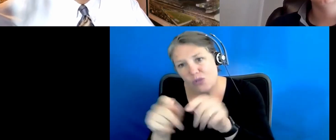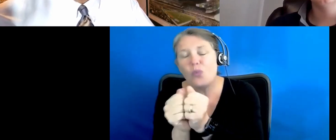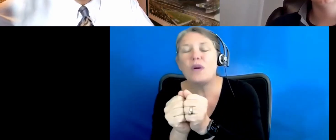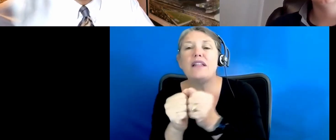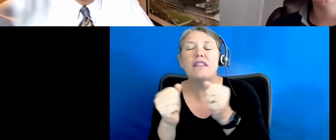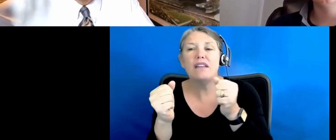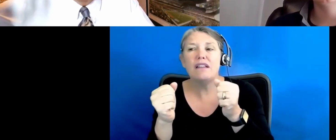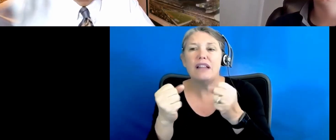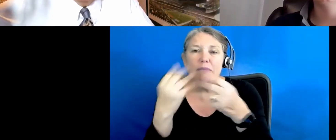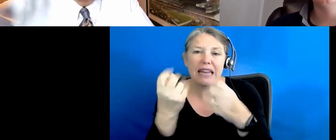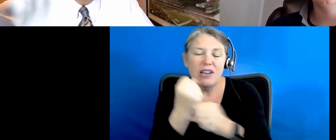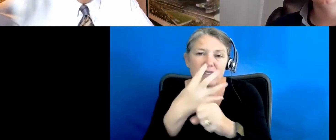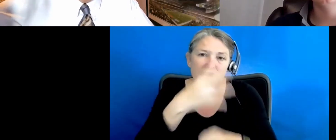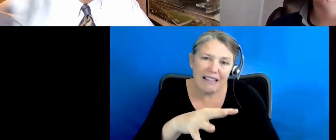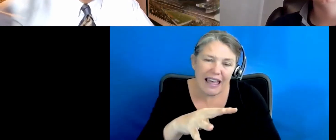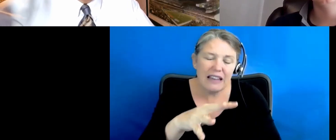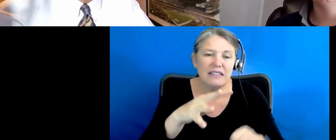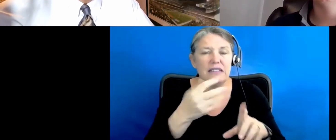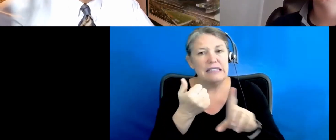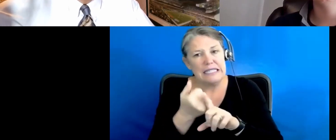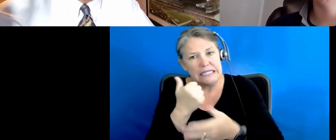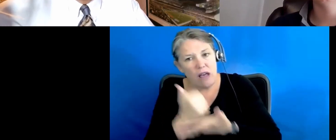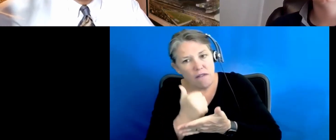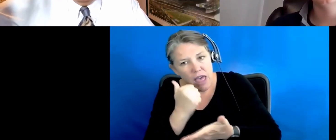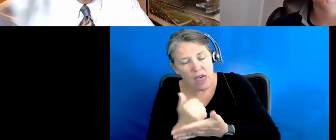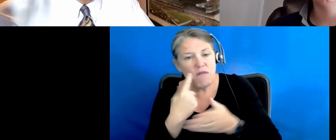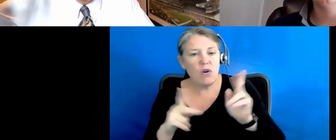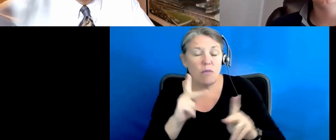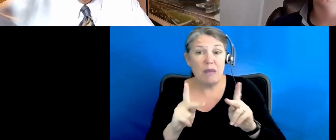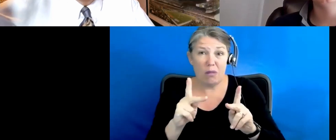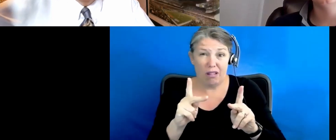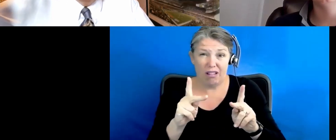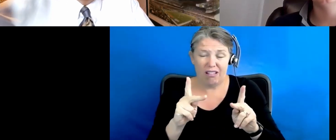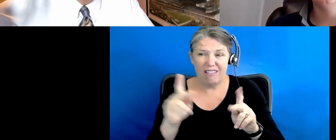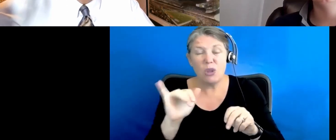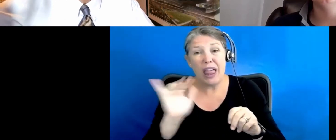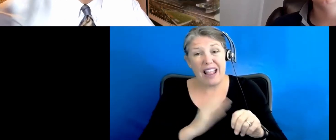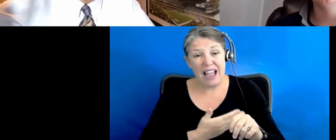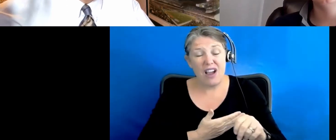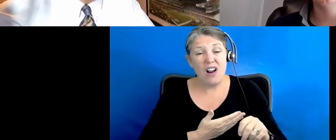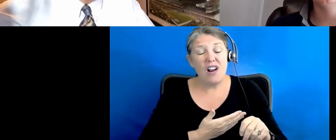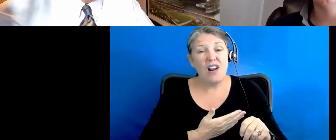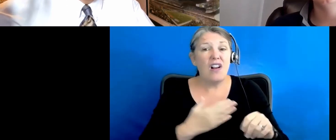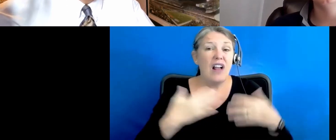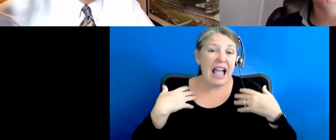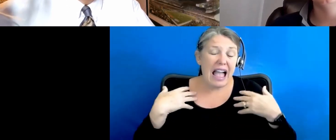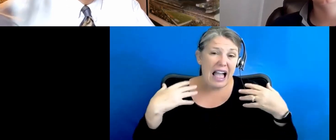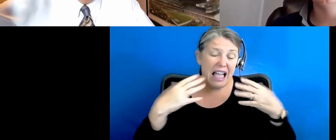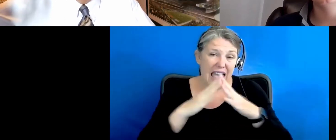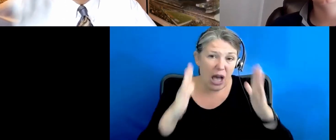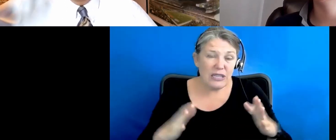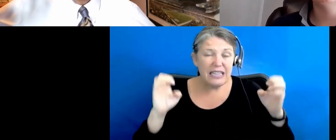to the social determinants of health for people with disabilities, like our housing, education, employment, food security,